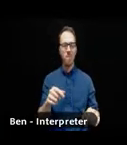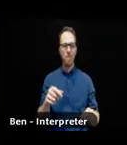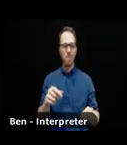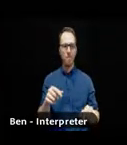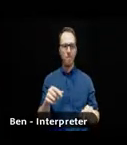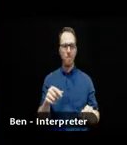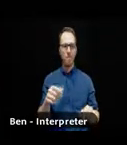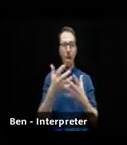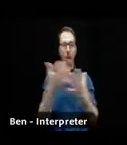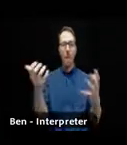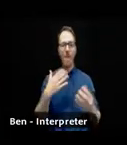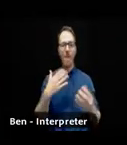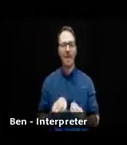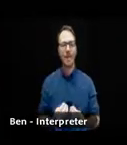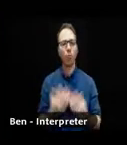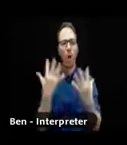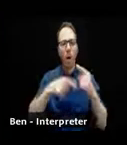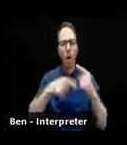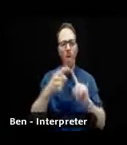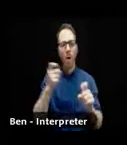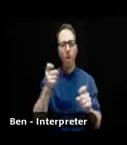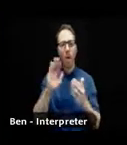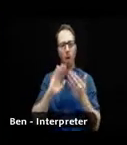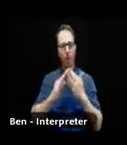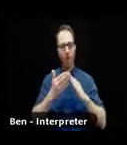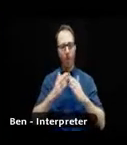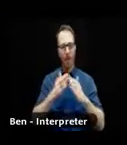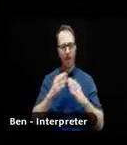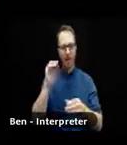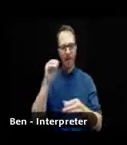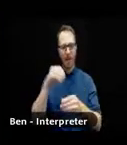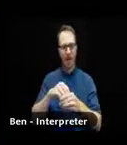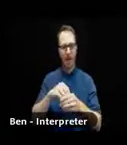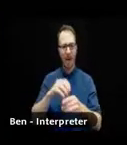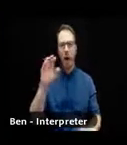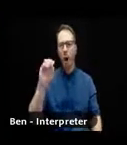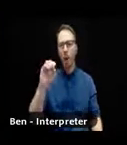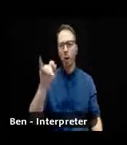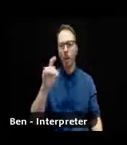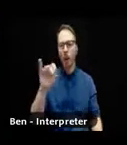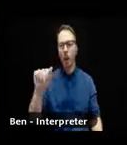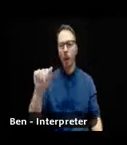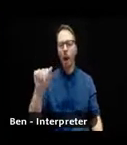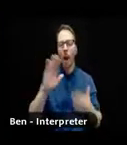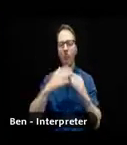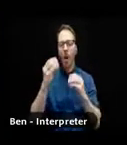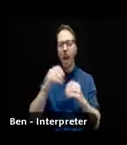inspiration comes from a community in an Ojibwa community in Manitoba, Canada.